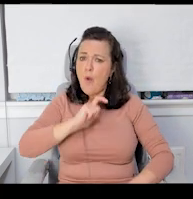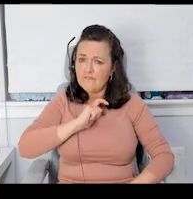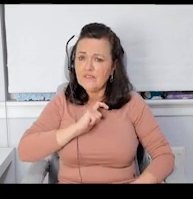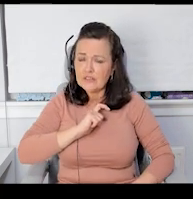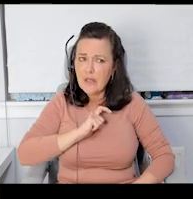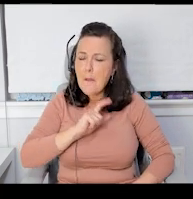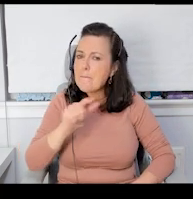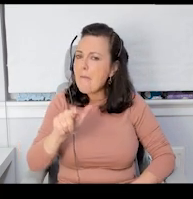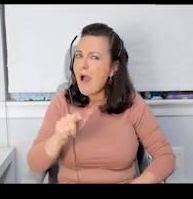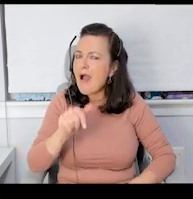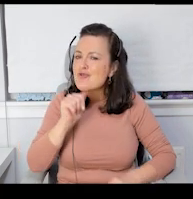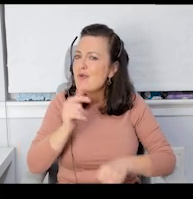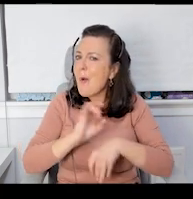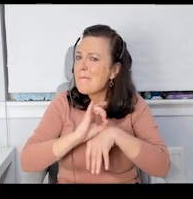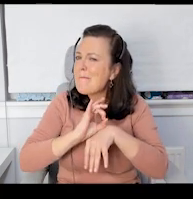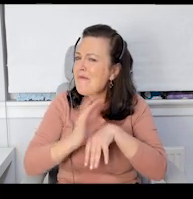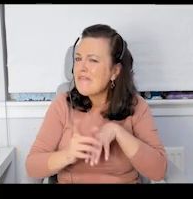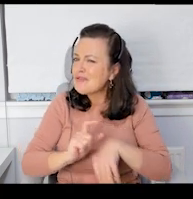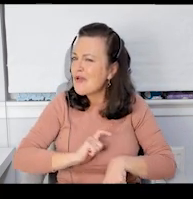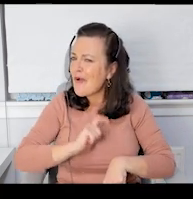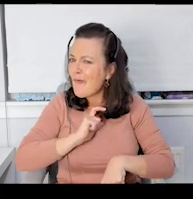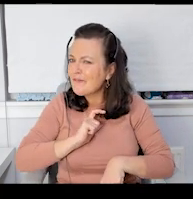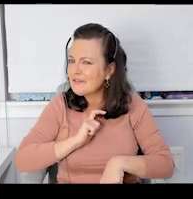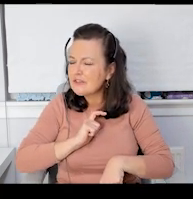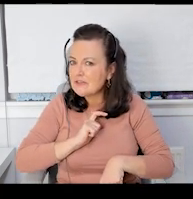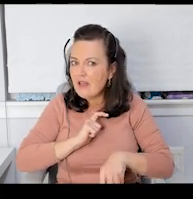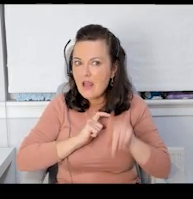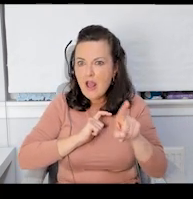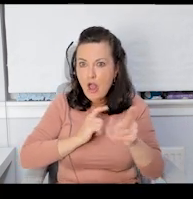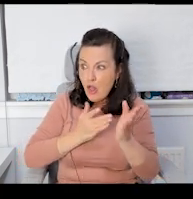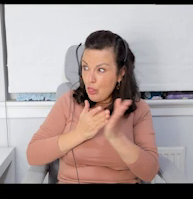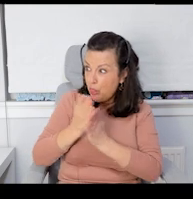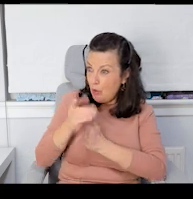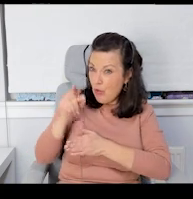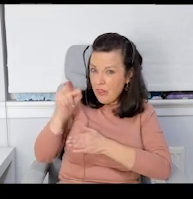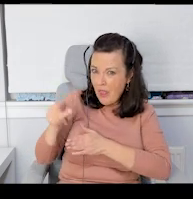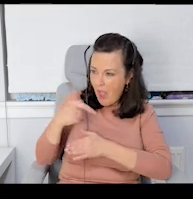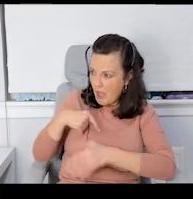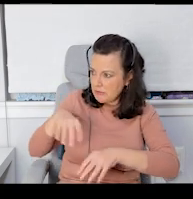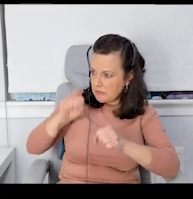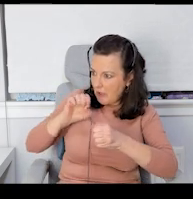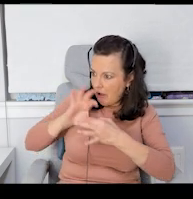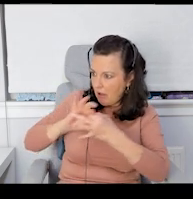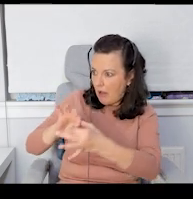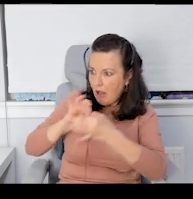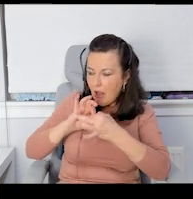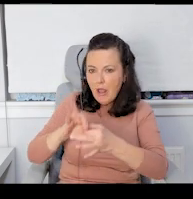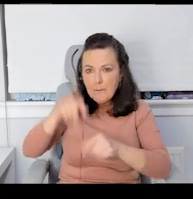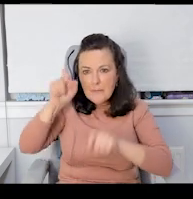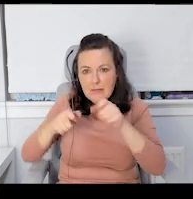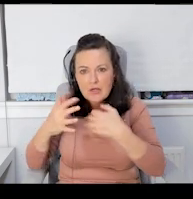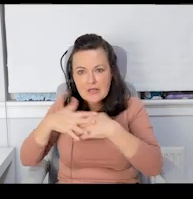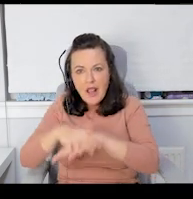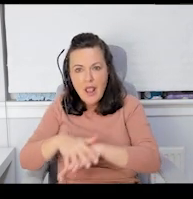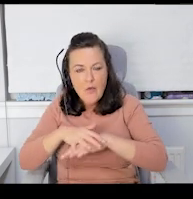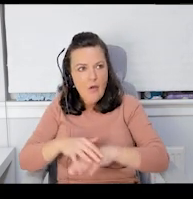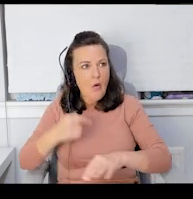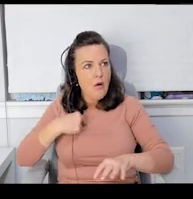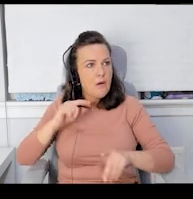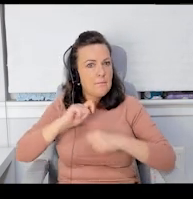something else entirely. I've been able to gain the confidence to network with people, reach out, take the initiative. And that's something